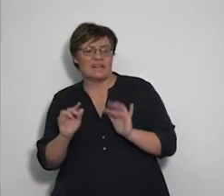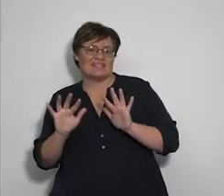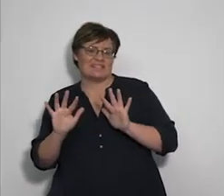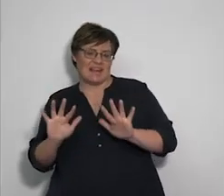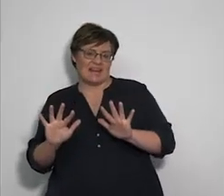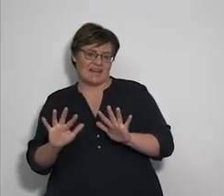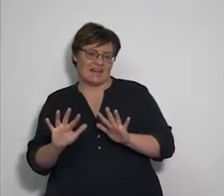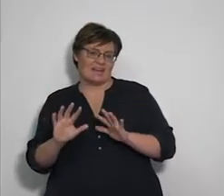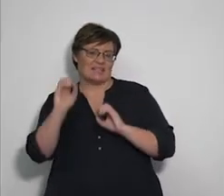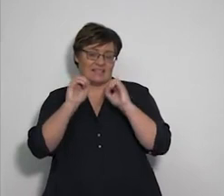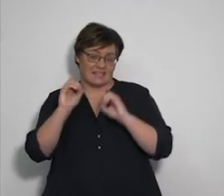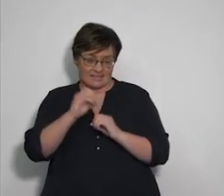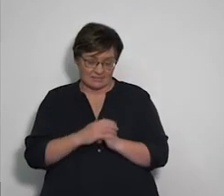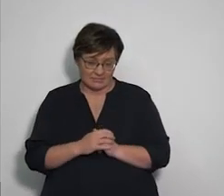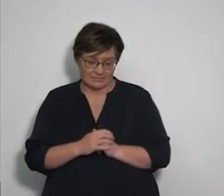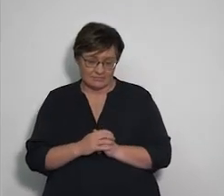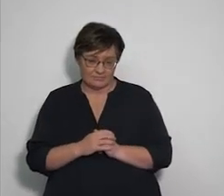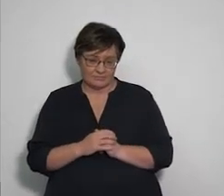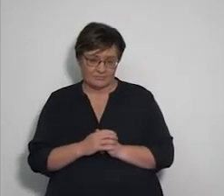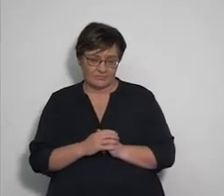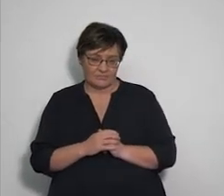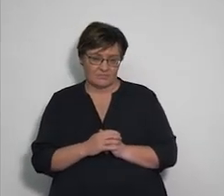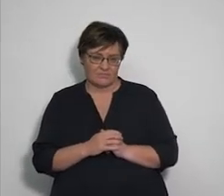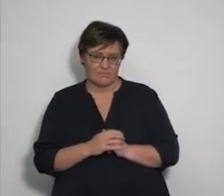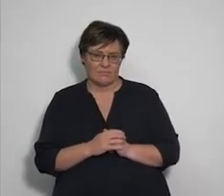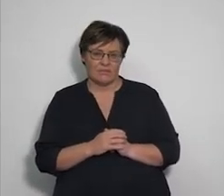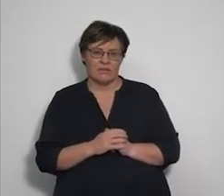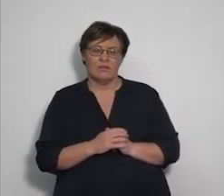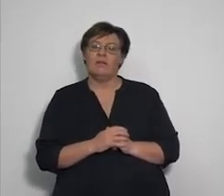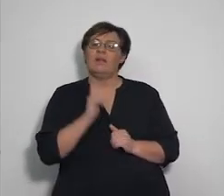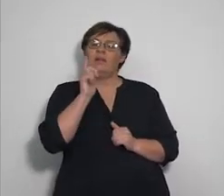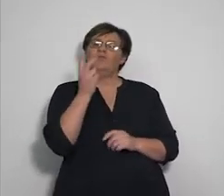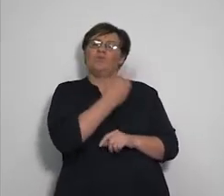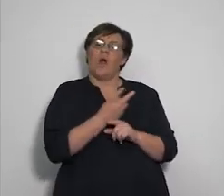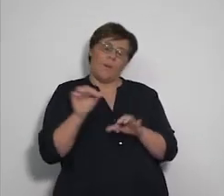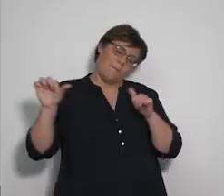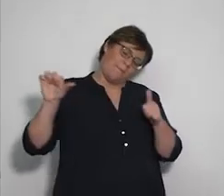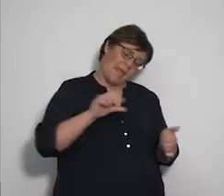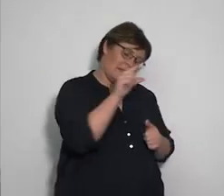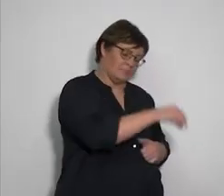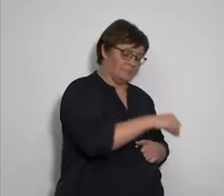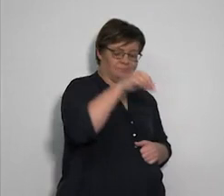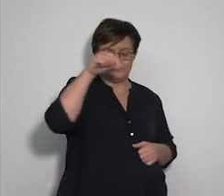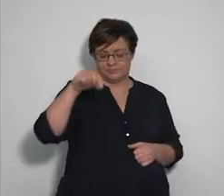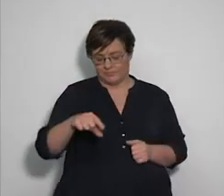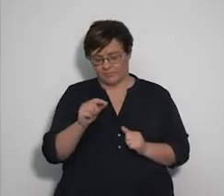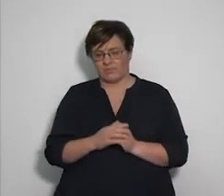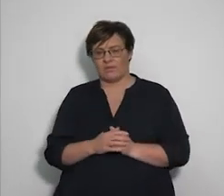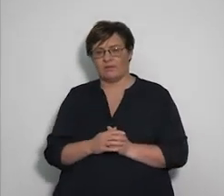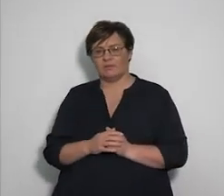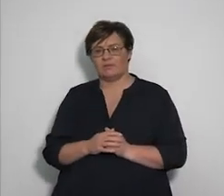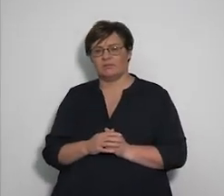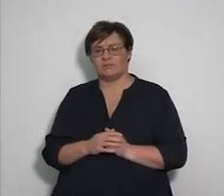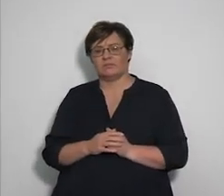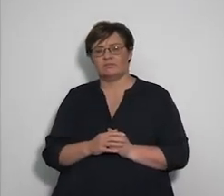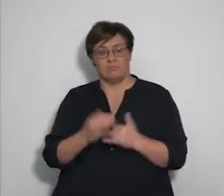had 10 yeast cells. We come back after 2